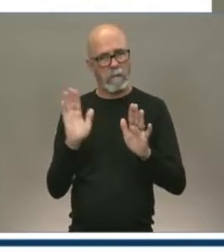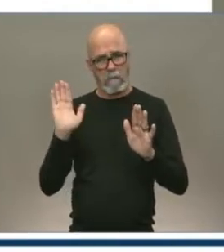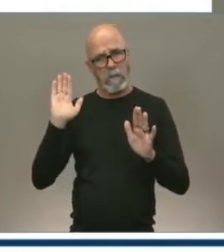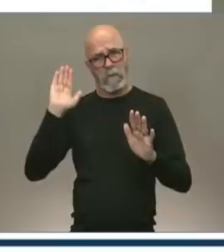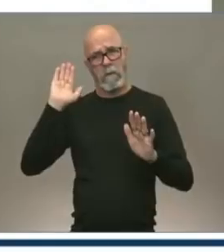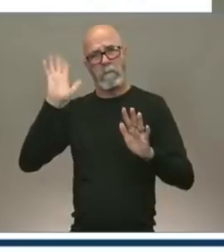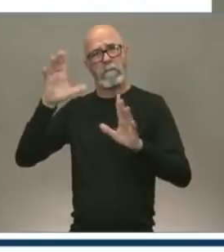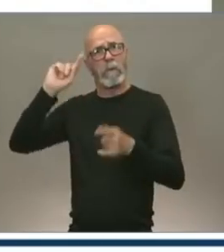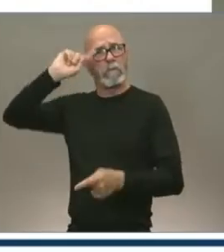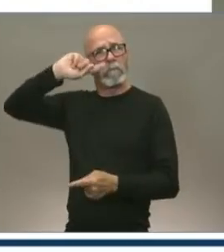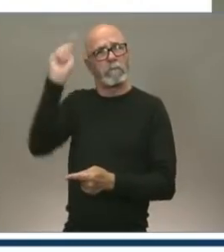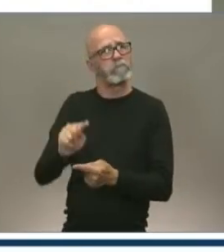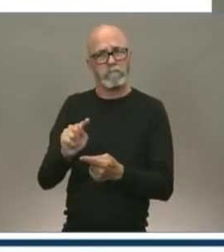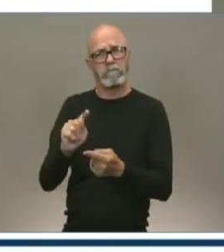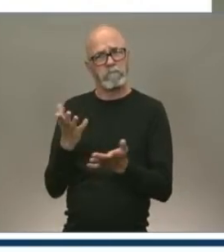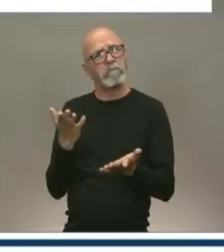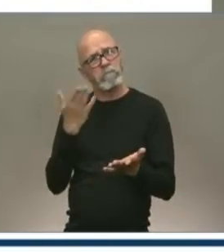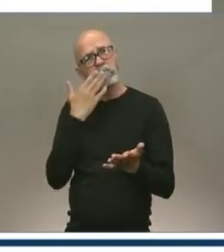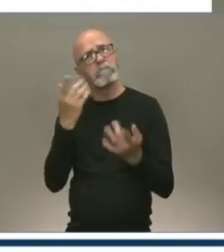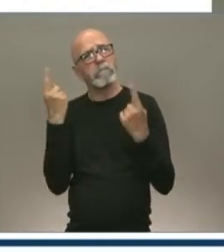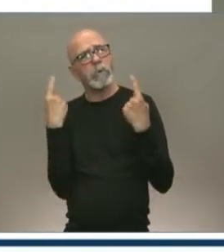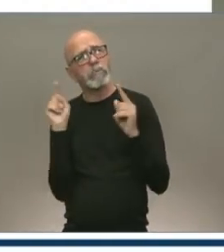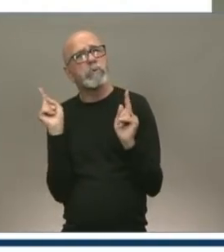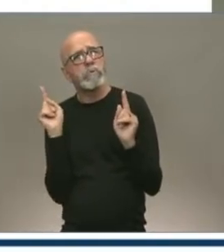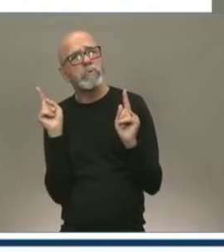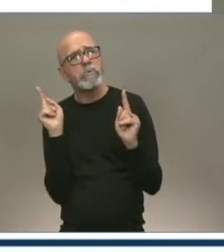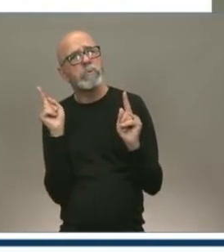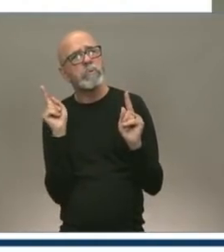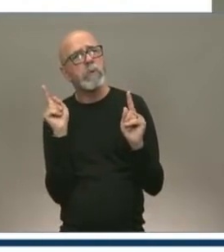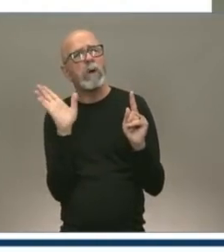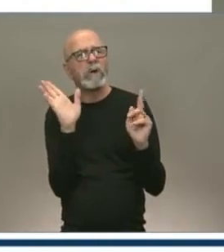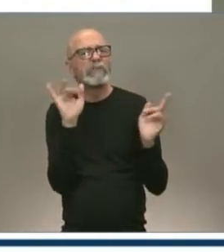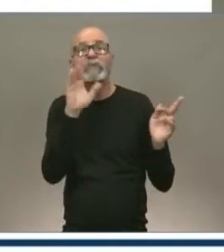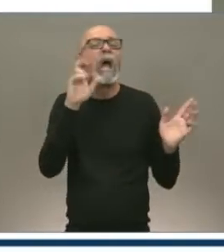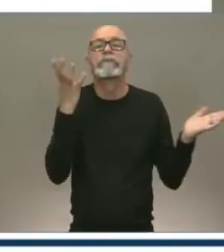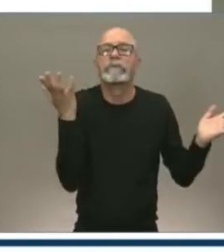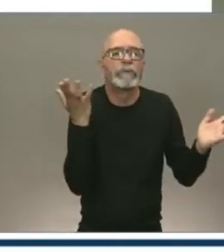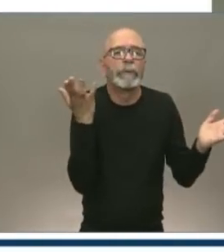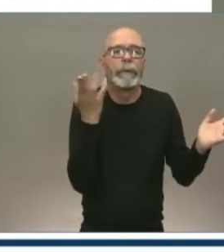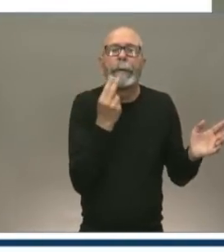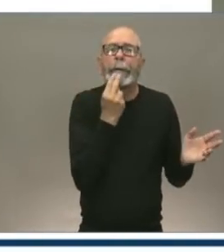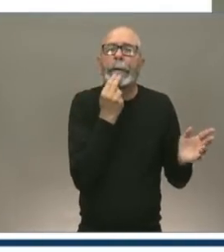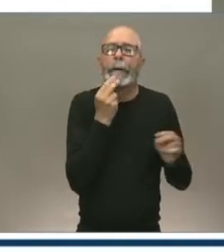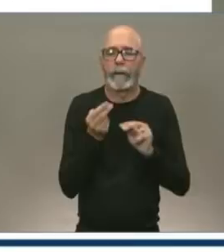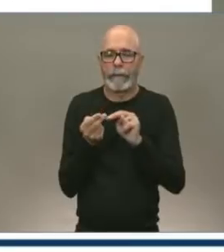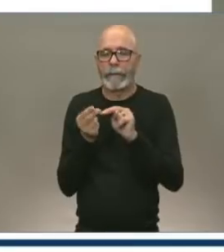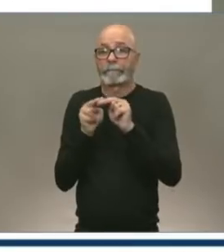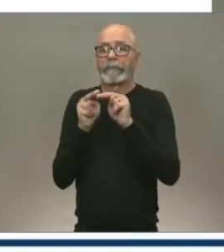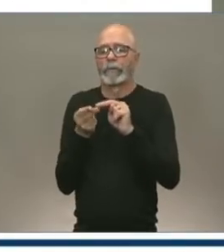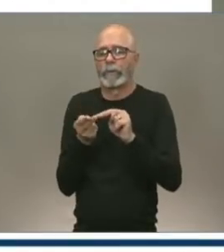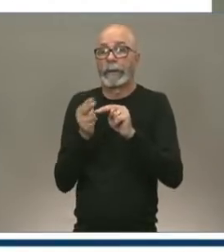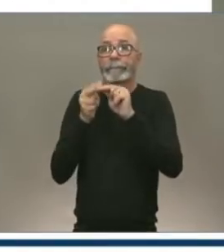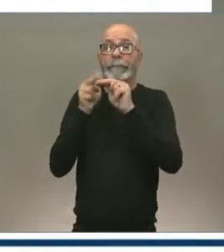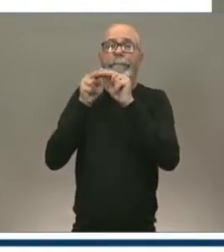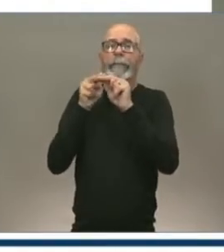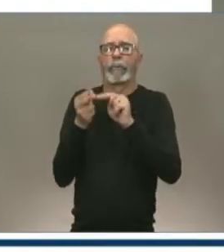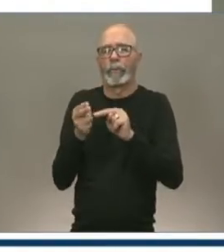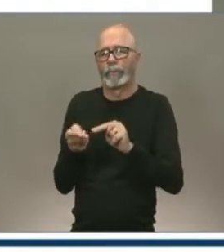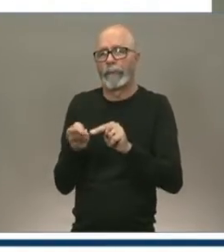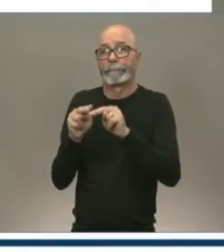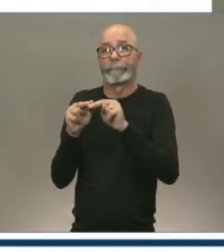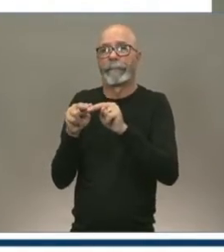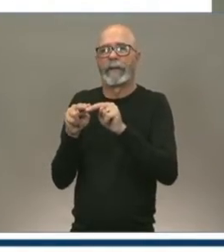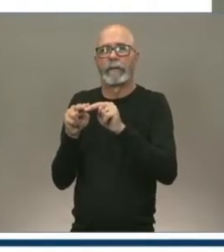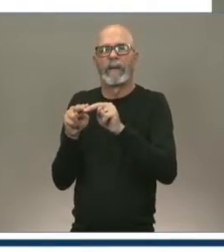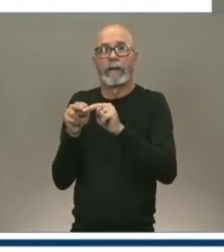some slight increase in cases, still in single digits per day. We're far better off than other parts of the country,